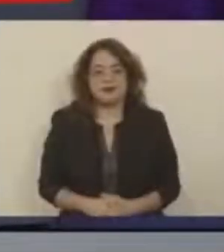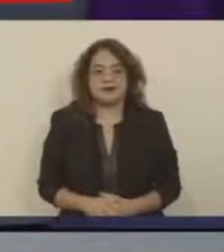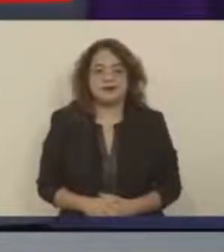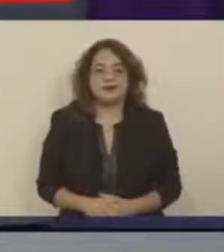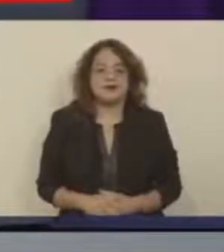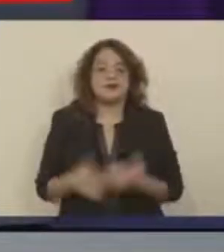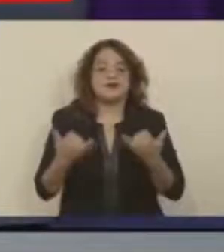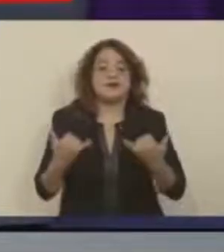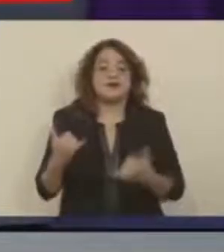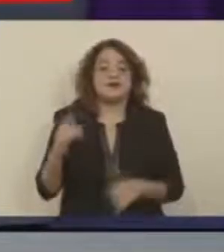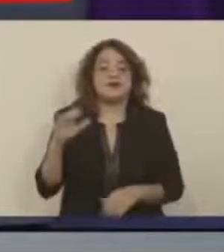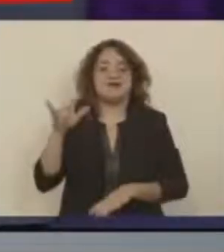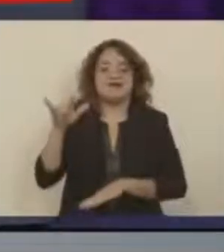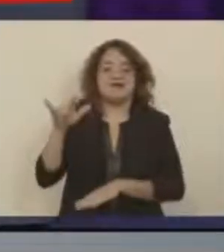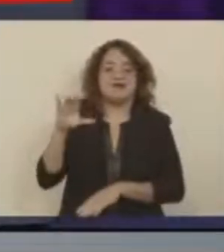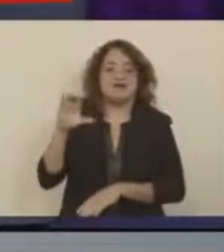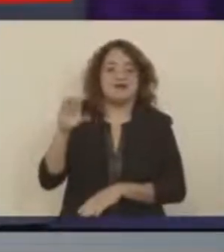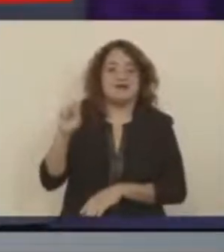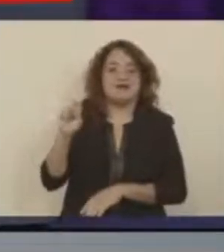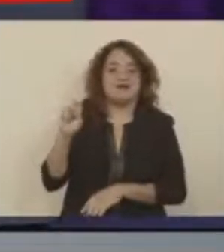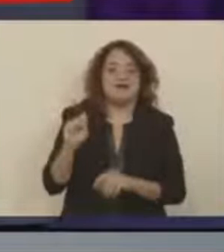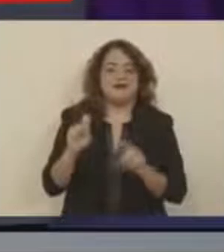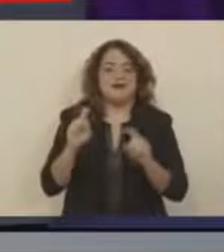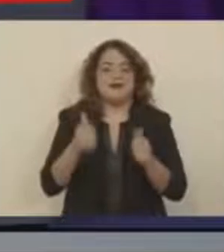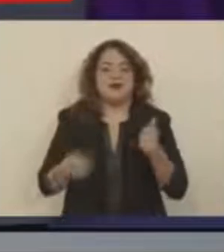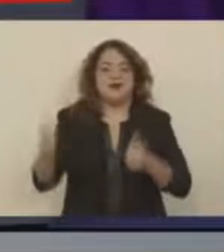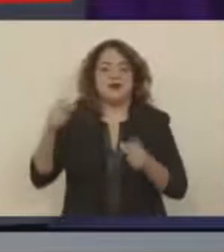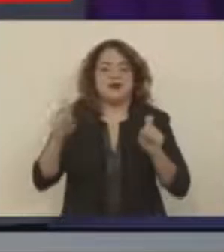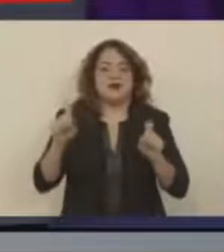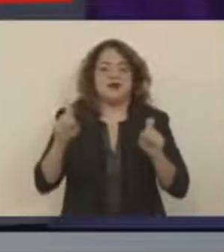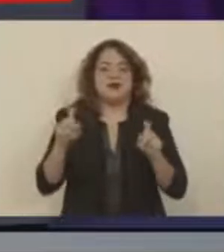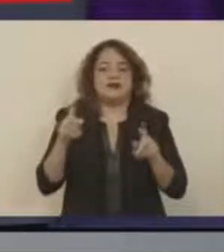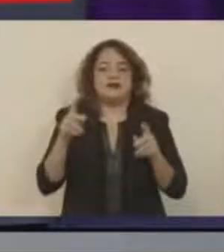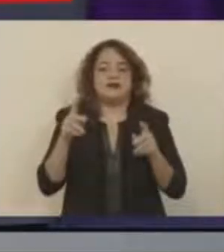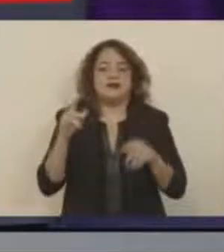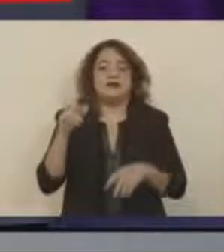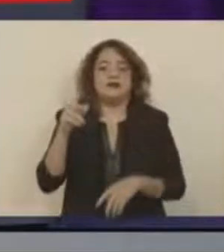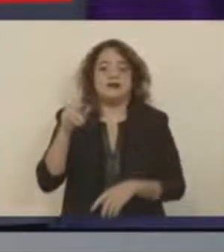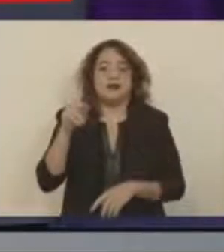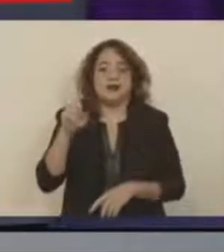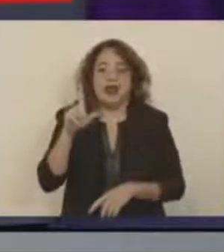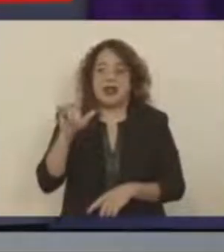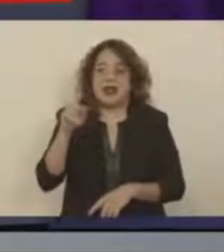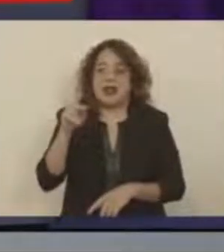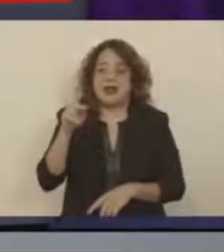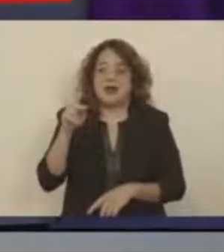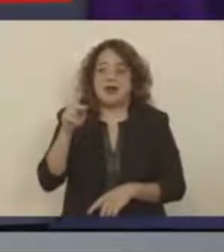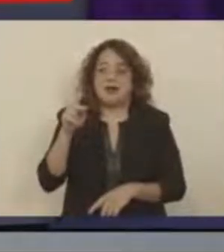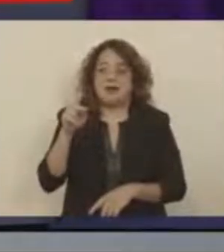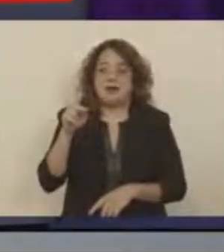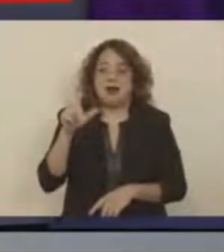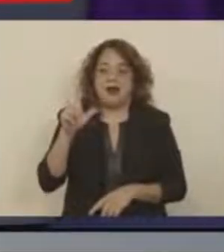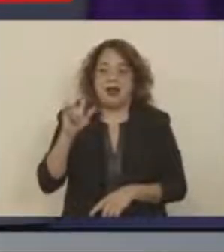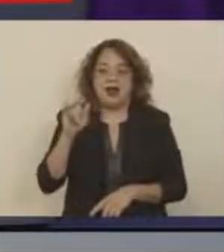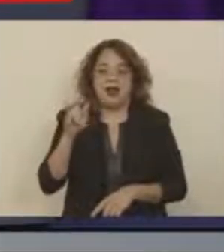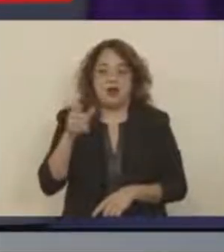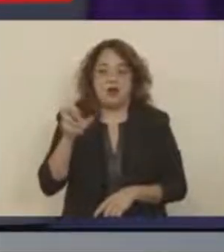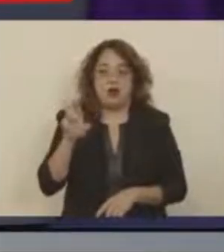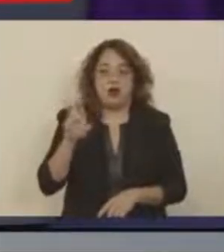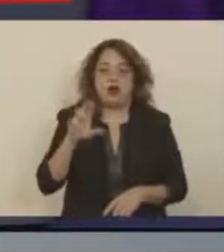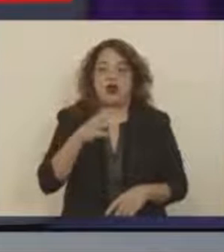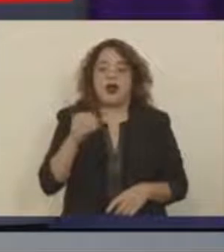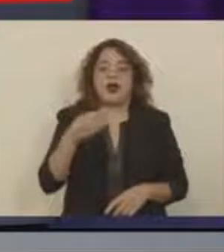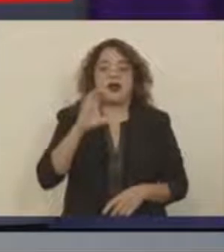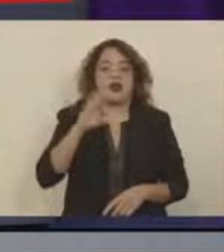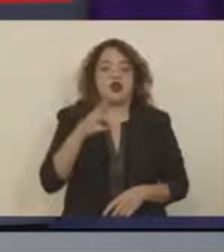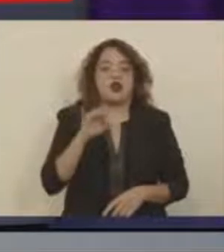Today, Cosmic Girl is piloted by our Chief Test Pilot, Kelly Latimer, and our Chief Pilot, Eric Bippert. We also have 2 launch engineers on board, Jason Panzerino and